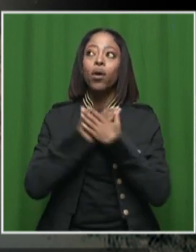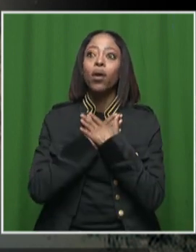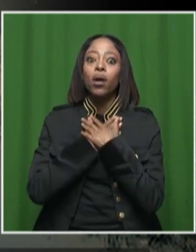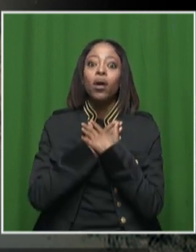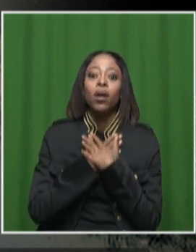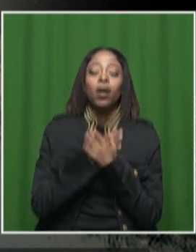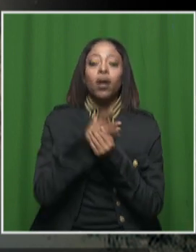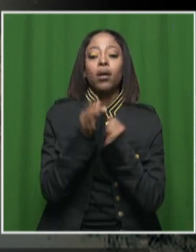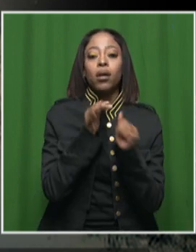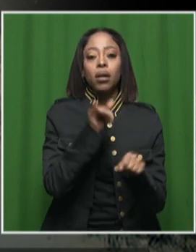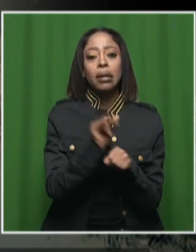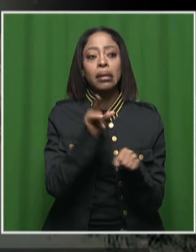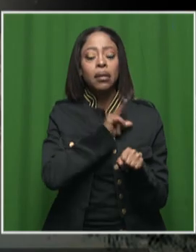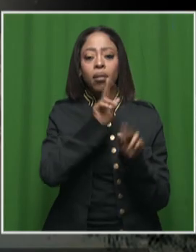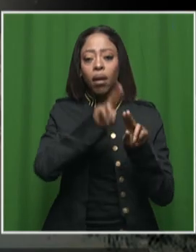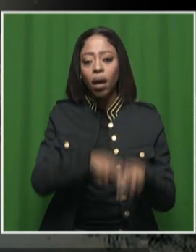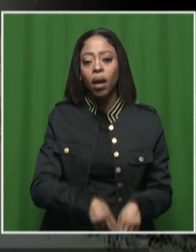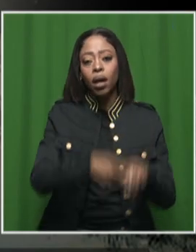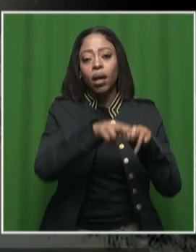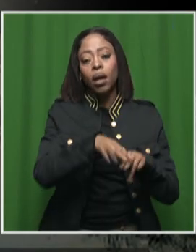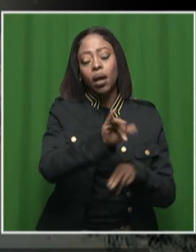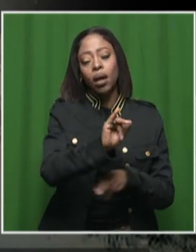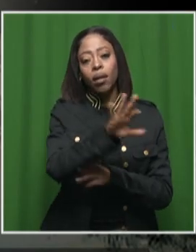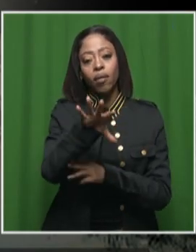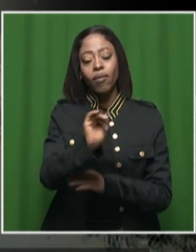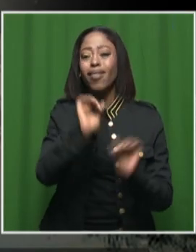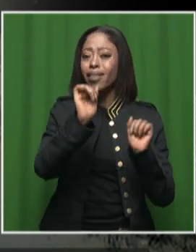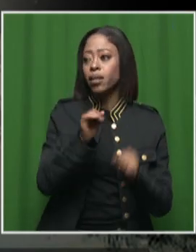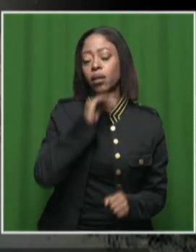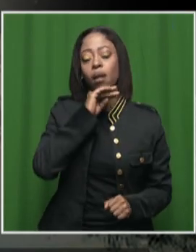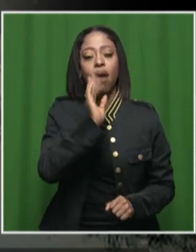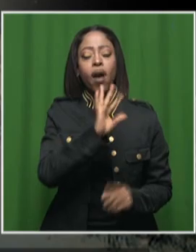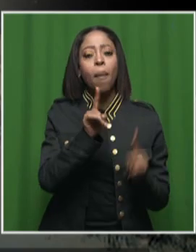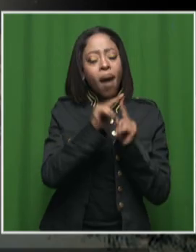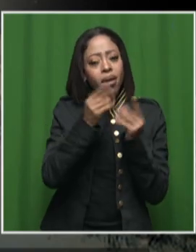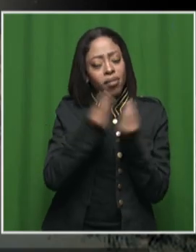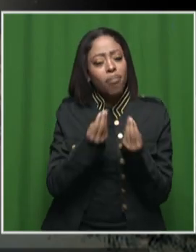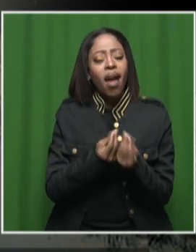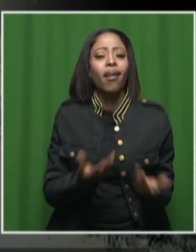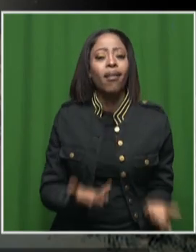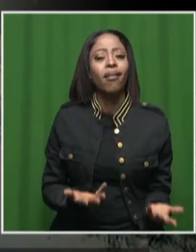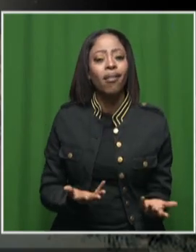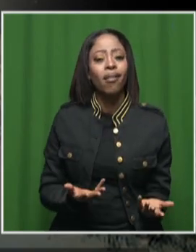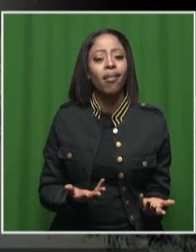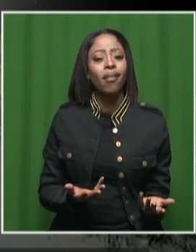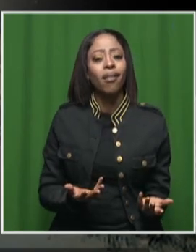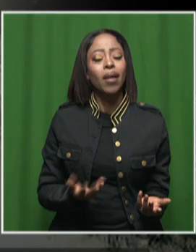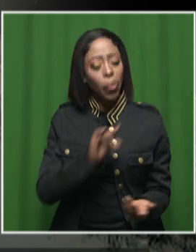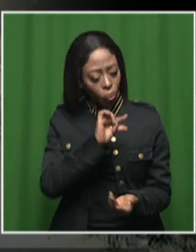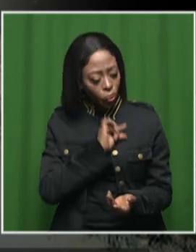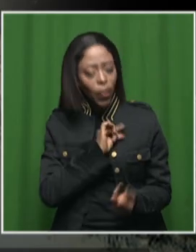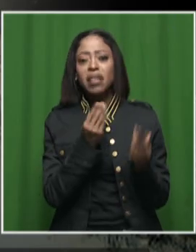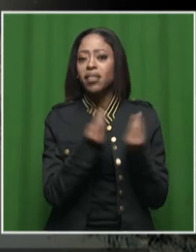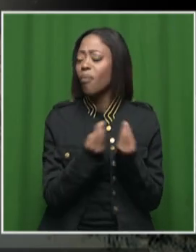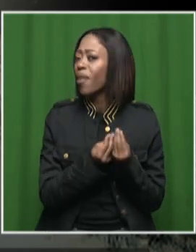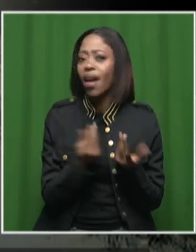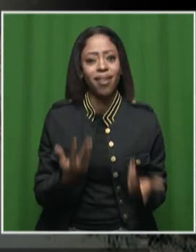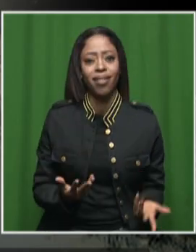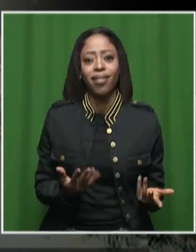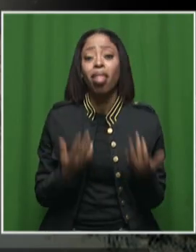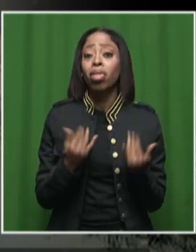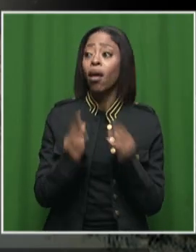given people a safety net. It's not enough, of course, but it is something, and South Africans have used it optimally to